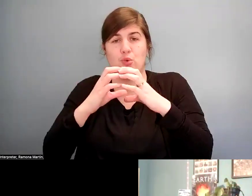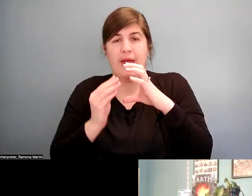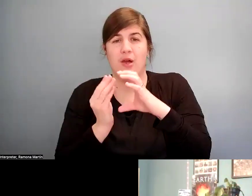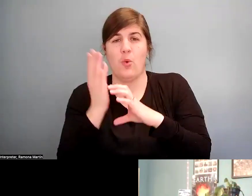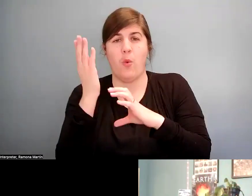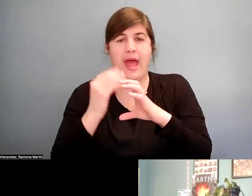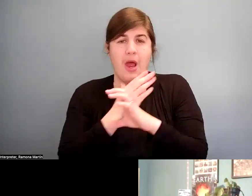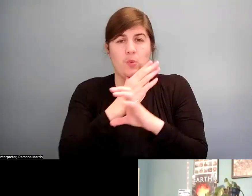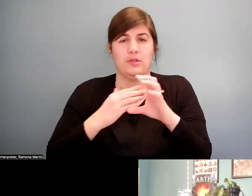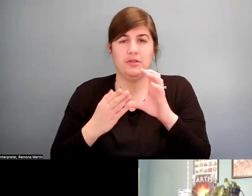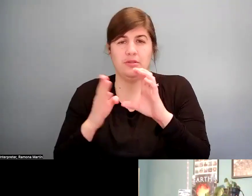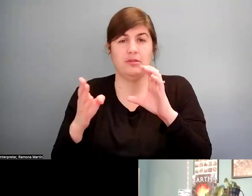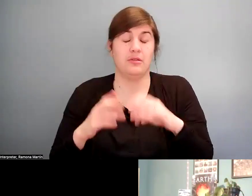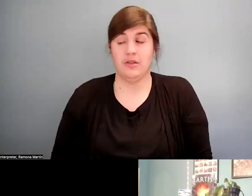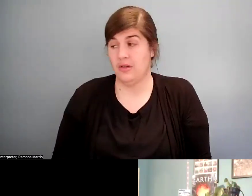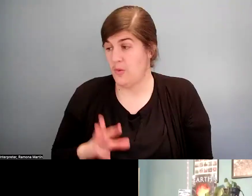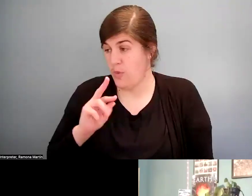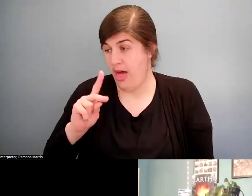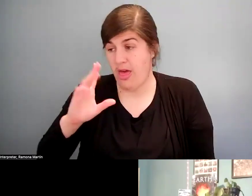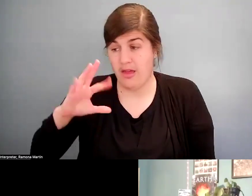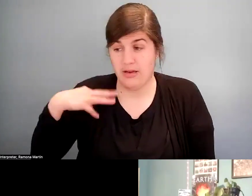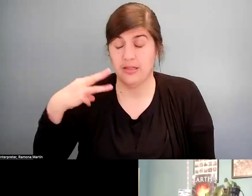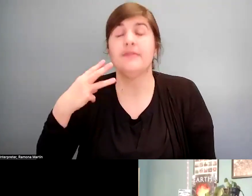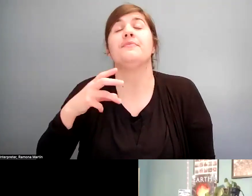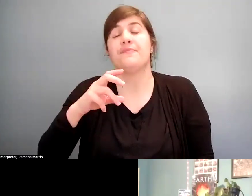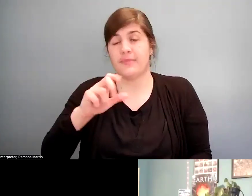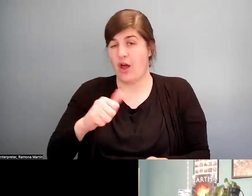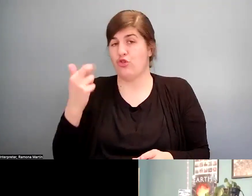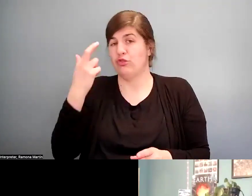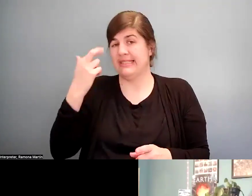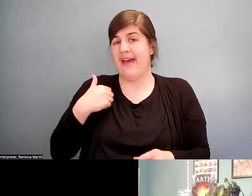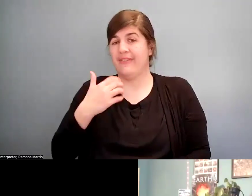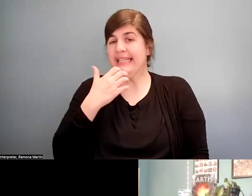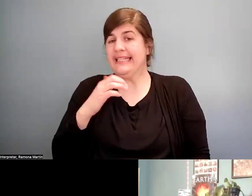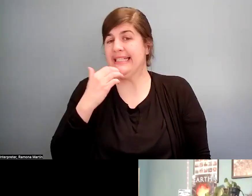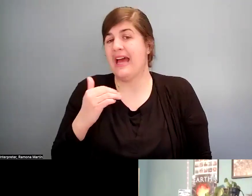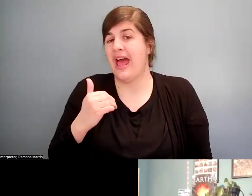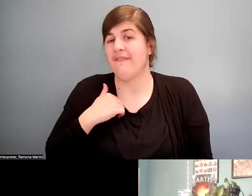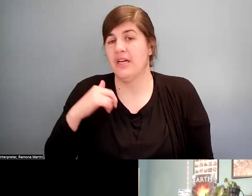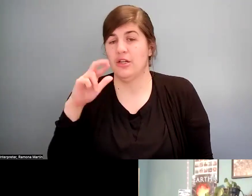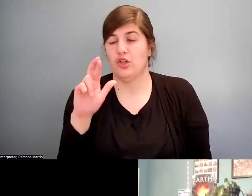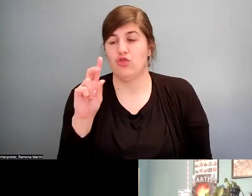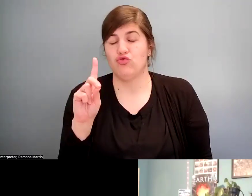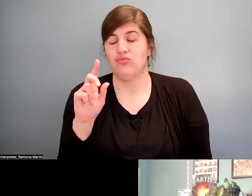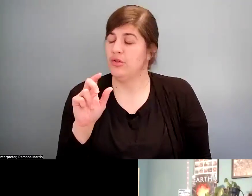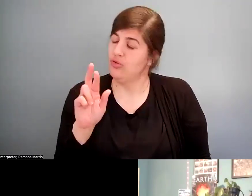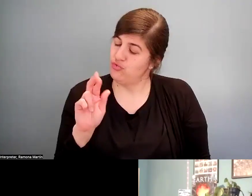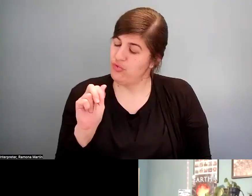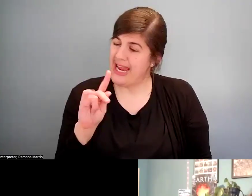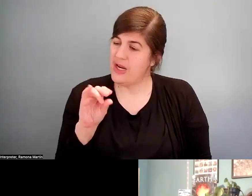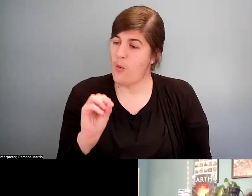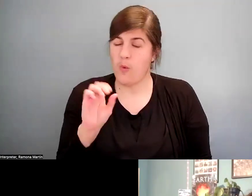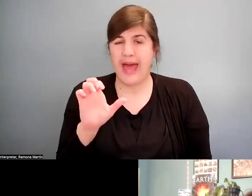core. Wild. The other reason why there's heat is because there's radioactive